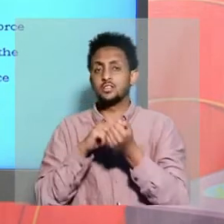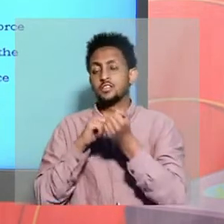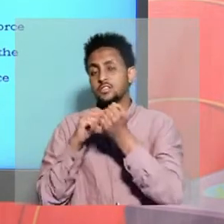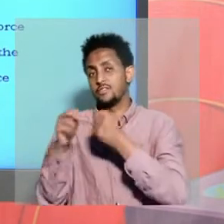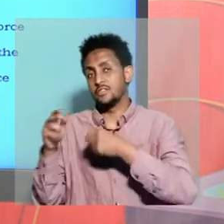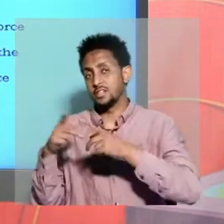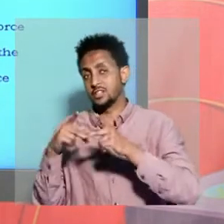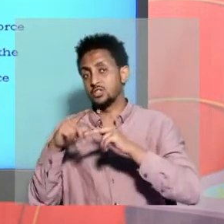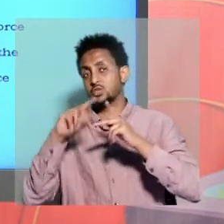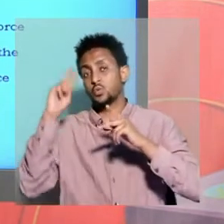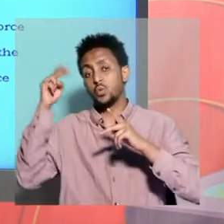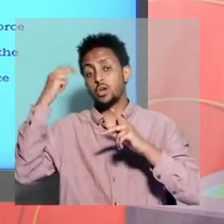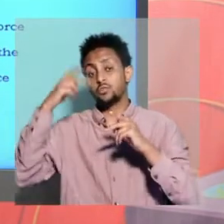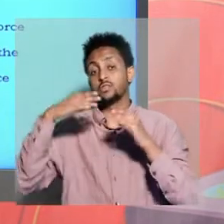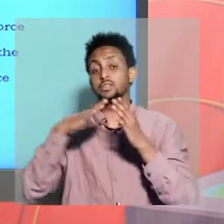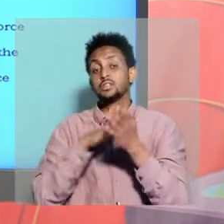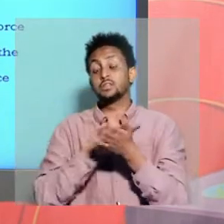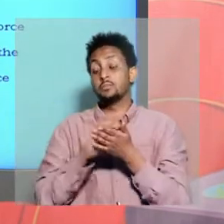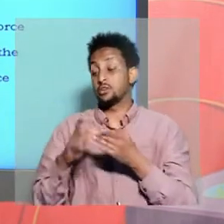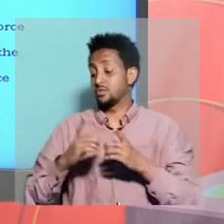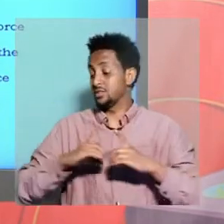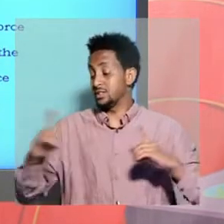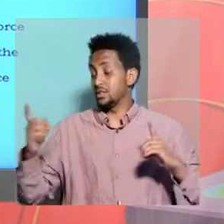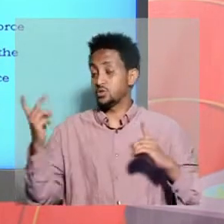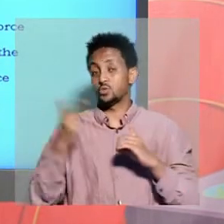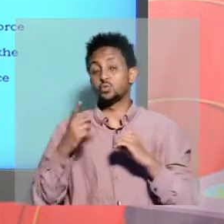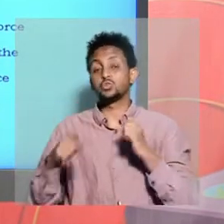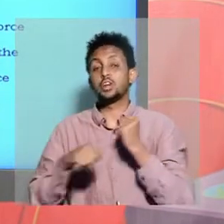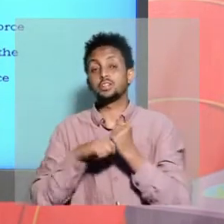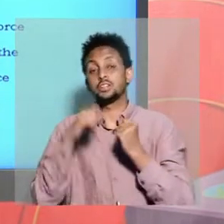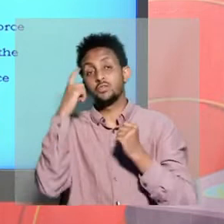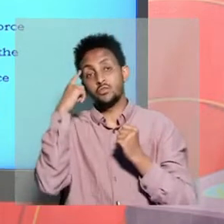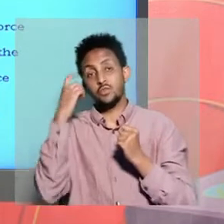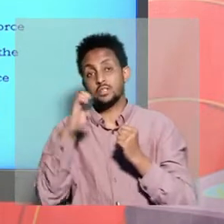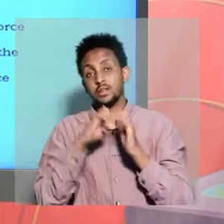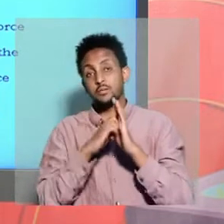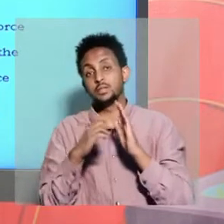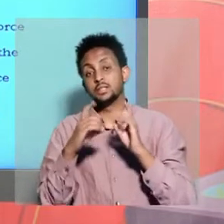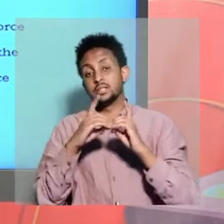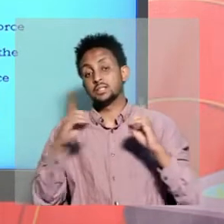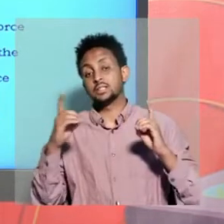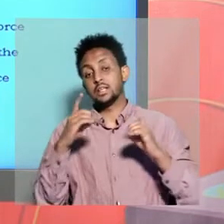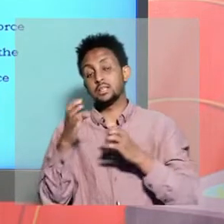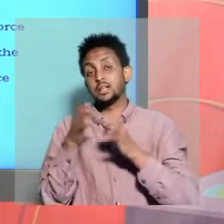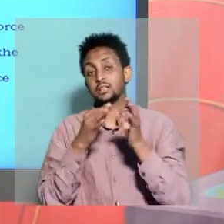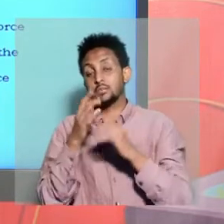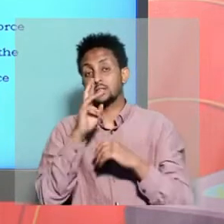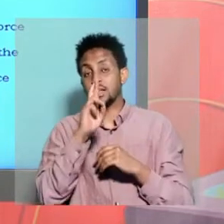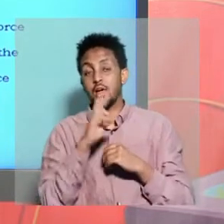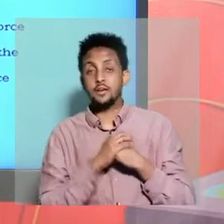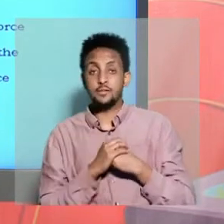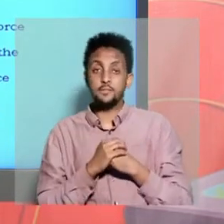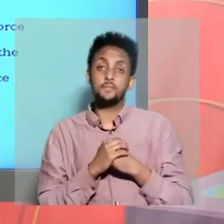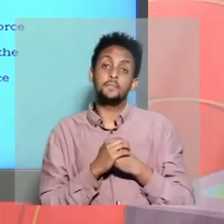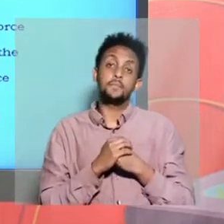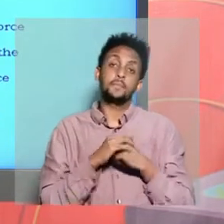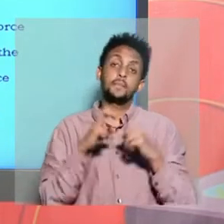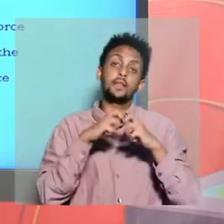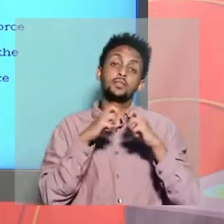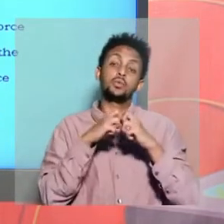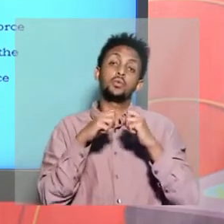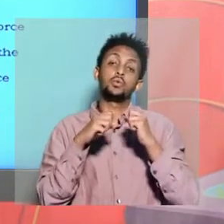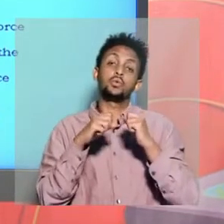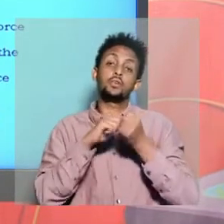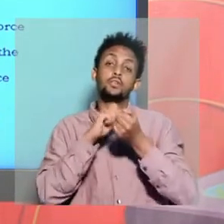relation with the square of the separation distance between the two charges. For example, if the distance is expressed as R, the electrostatic force